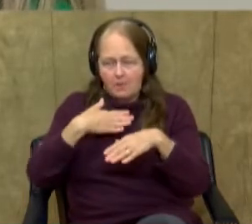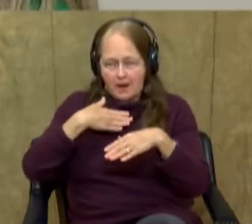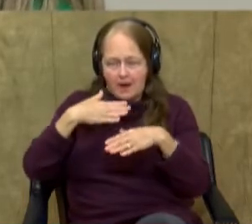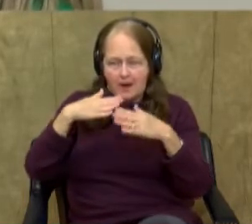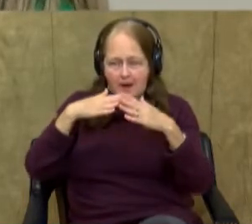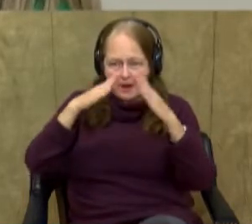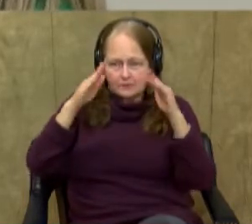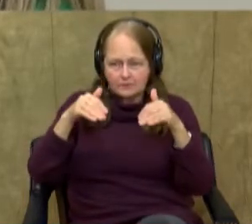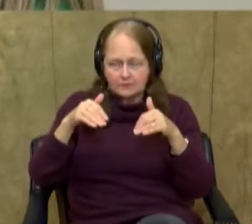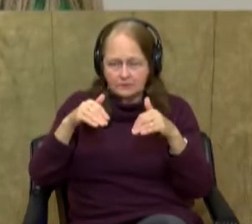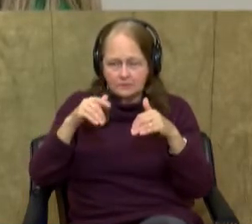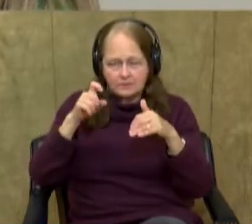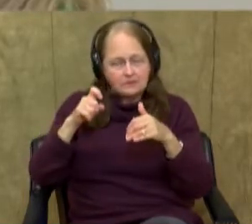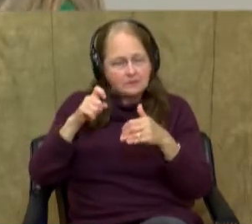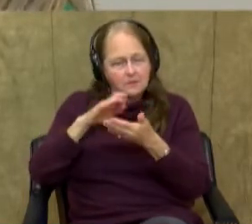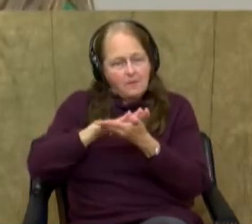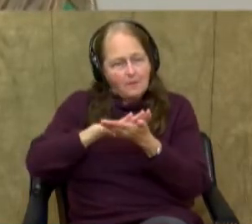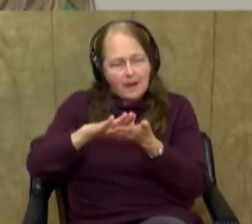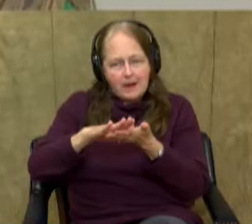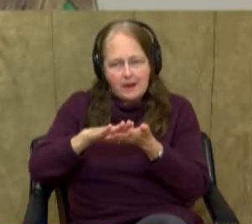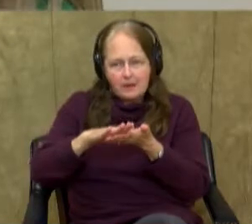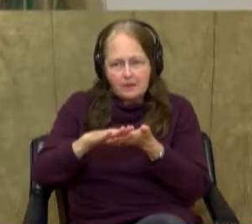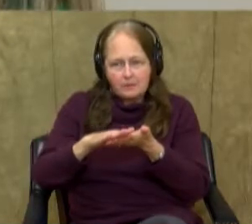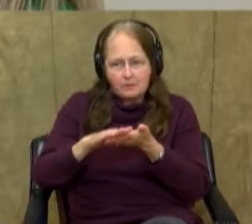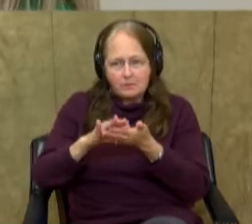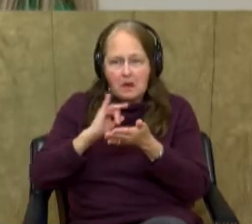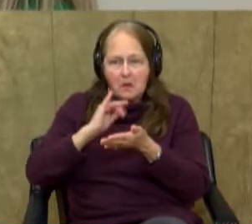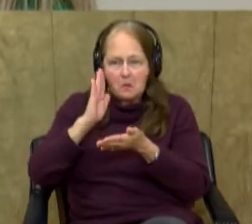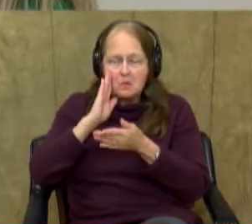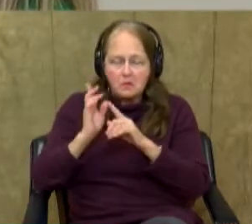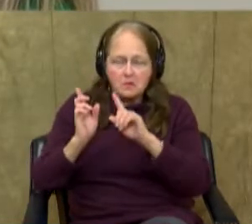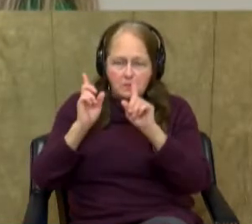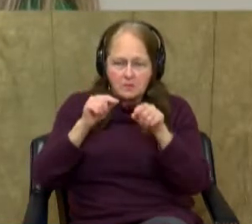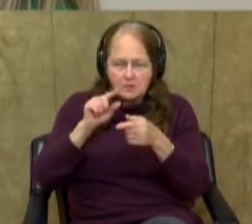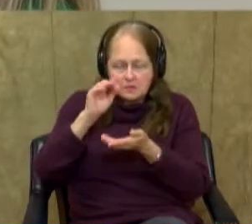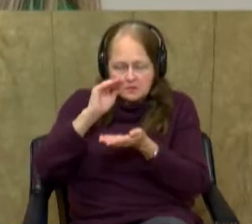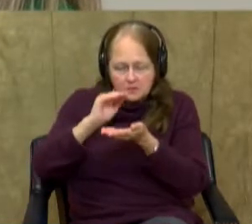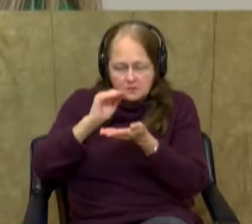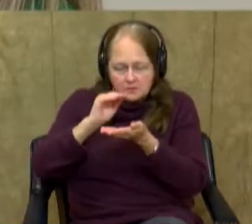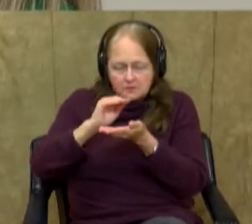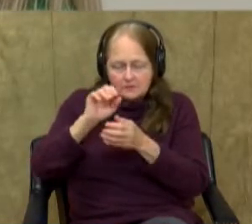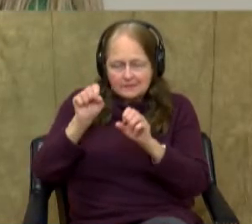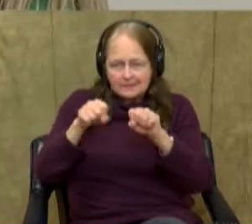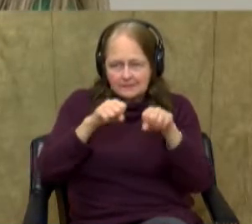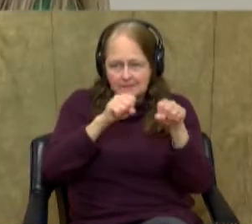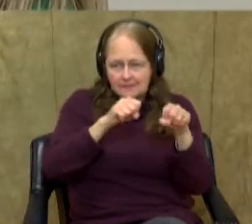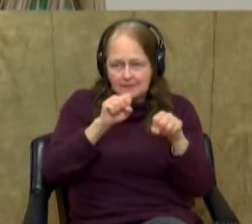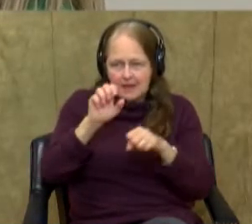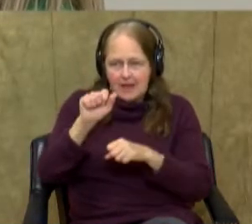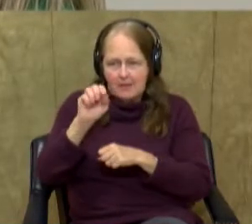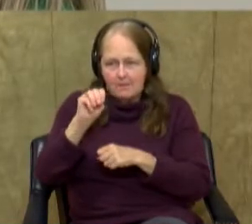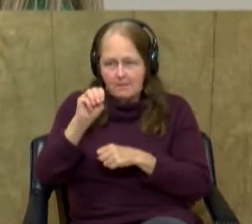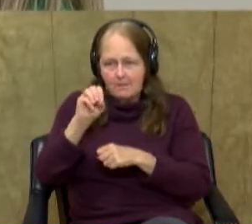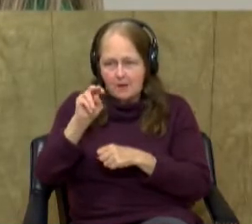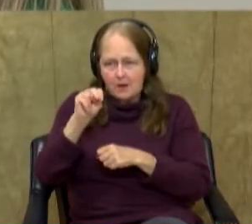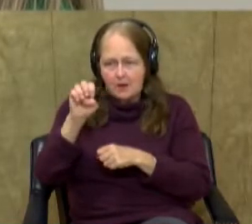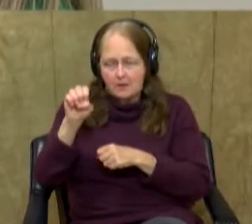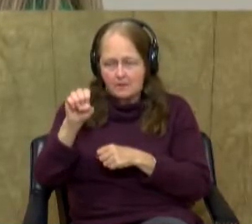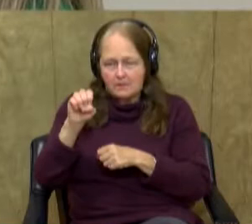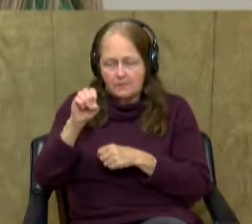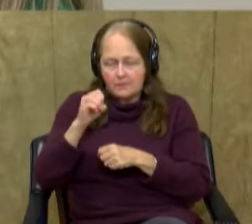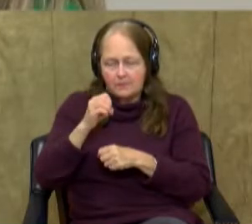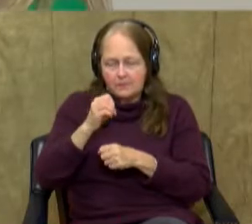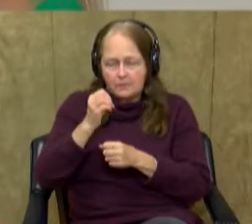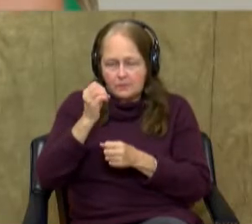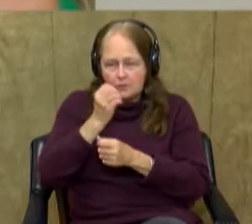plain and it needs you. I'll come, whispered a small sea anemone. Gently, Hermit Crab picked it up